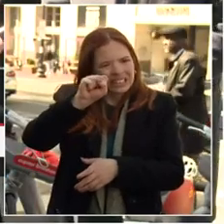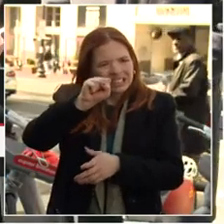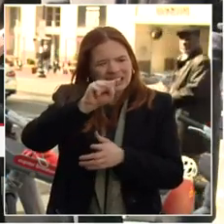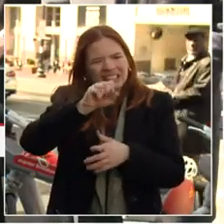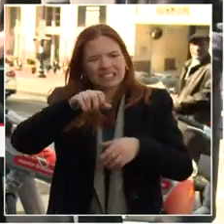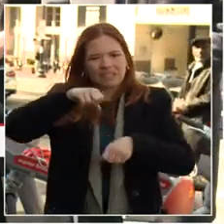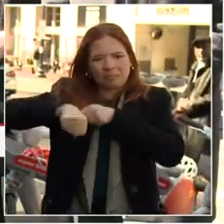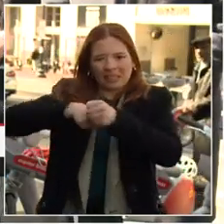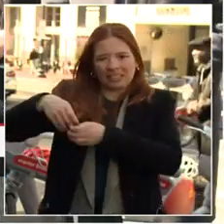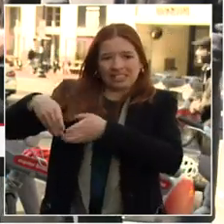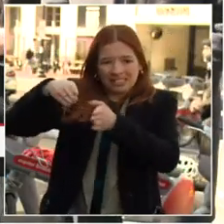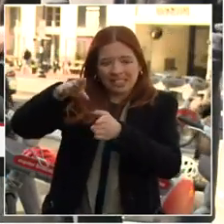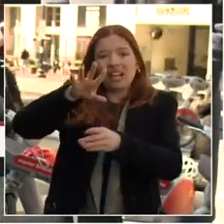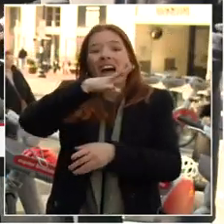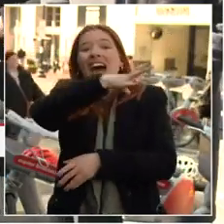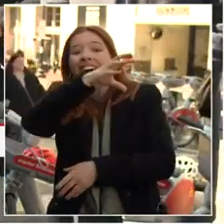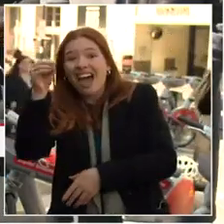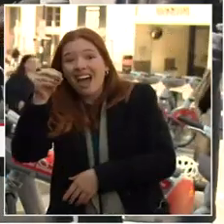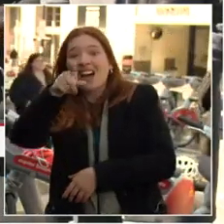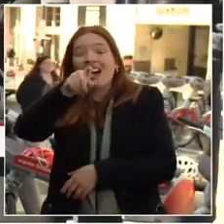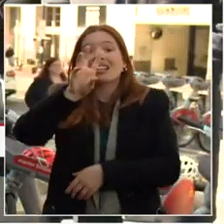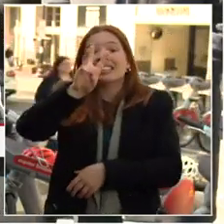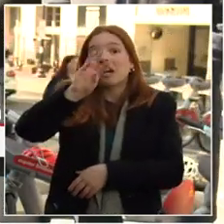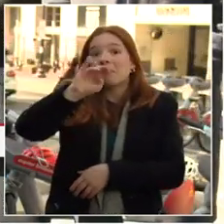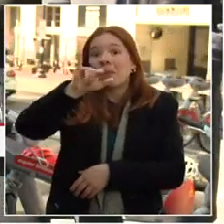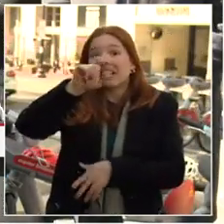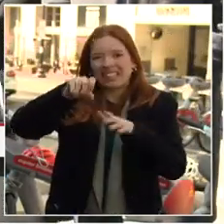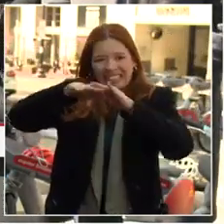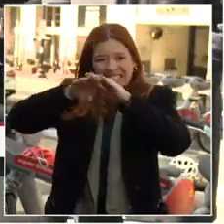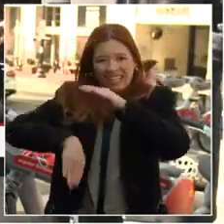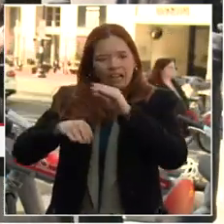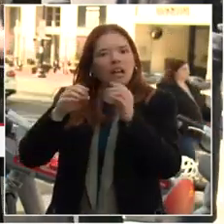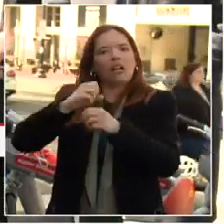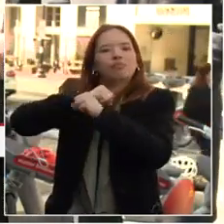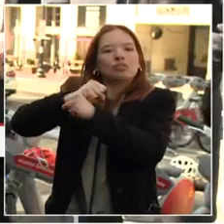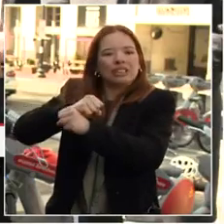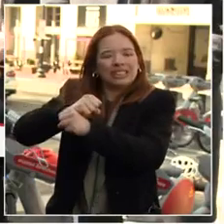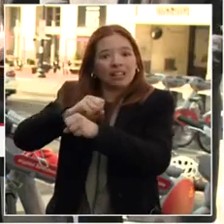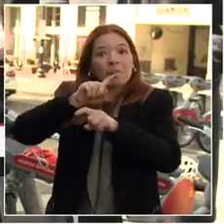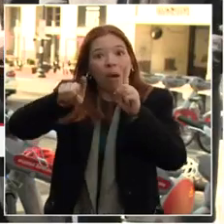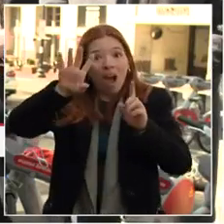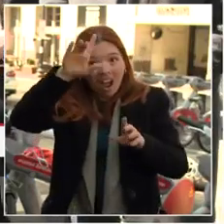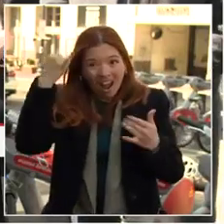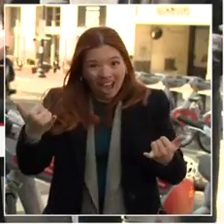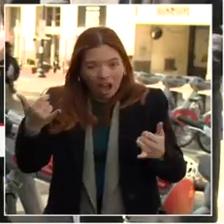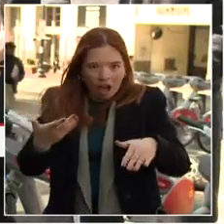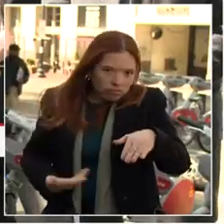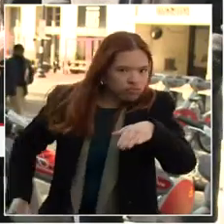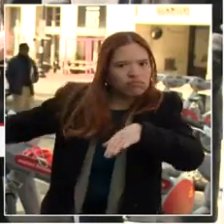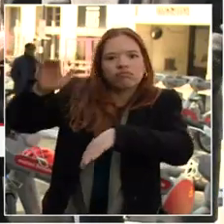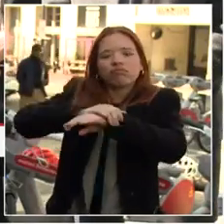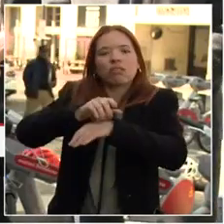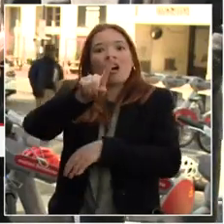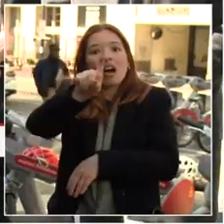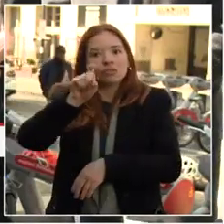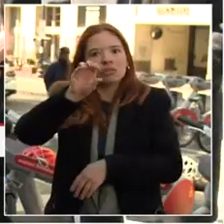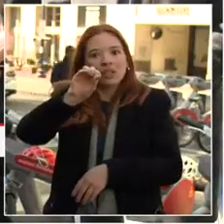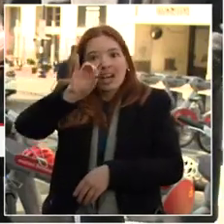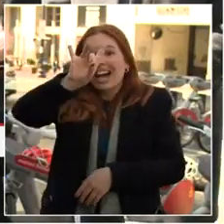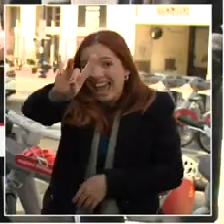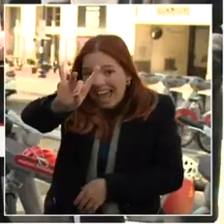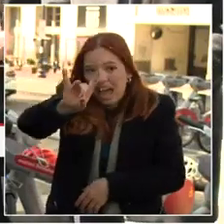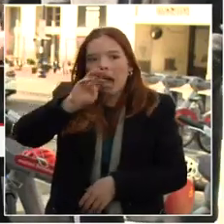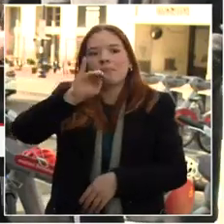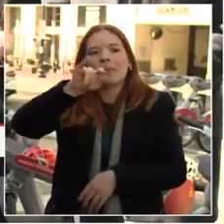bike lanes. Now, we have 108 miles of bike lanes and more than 30 miles